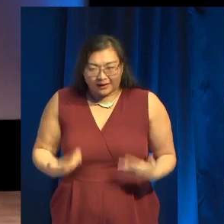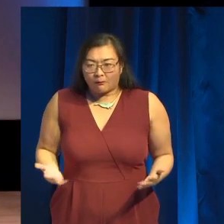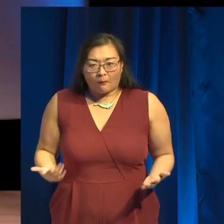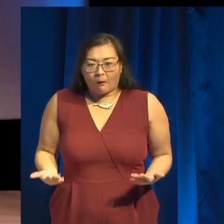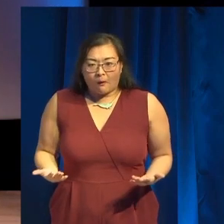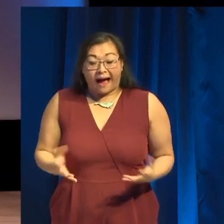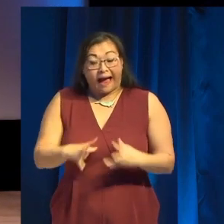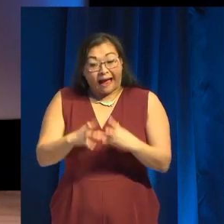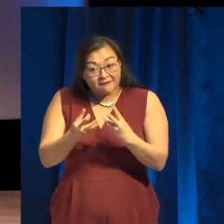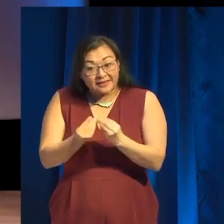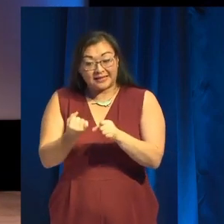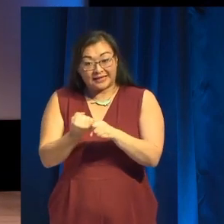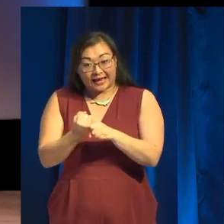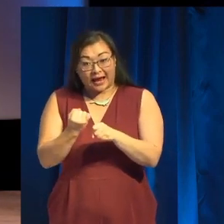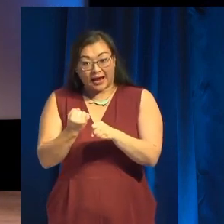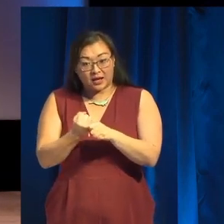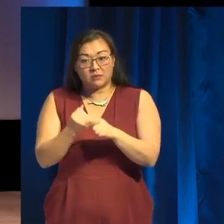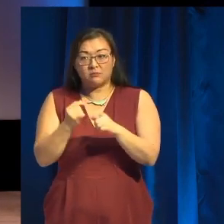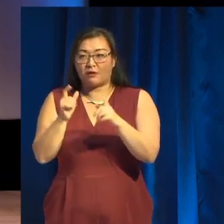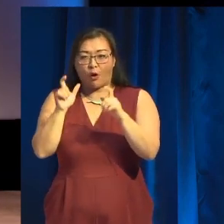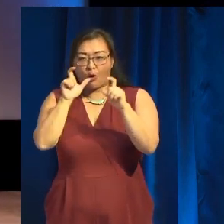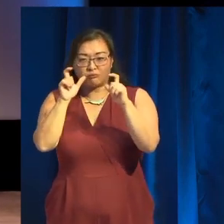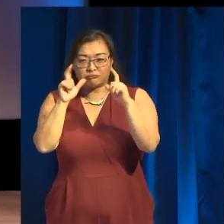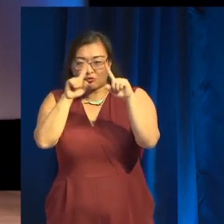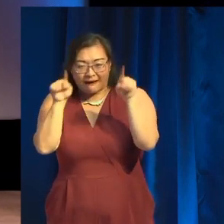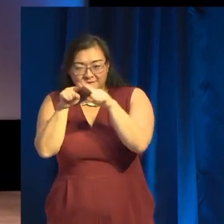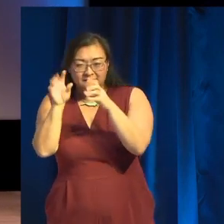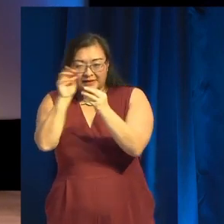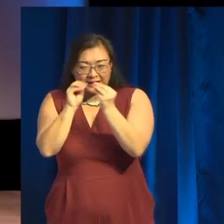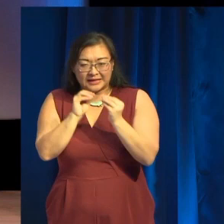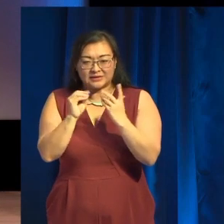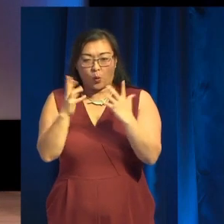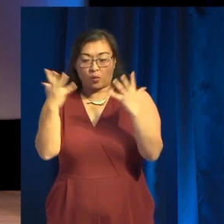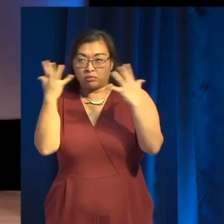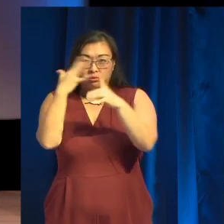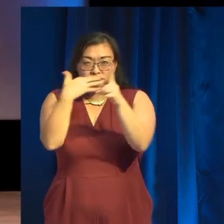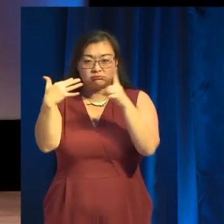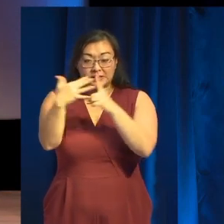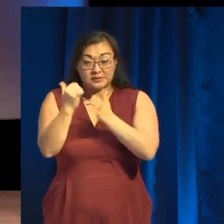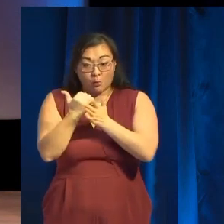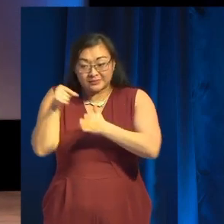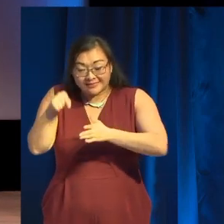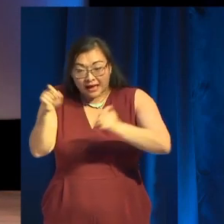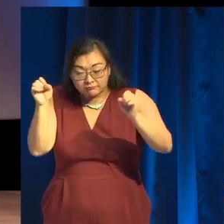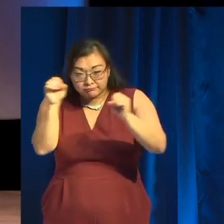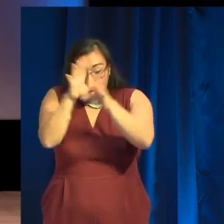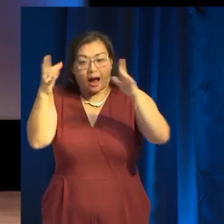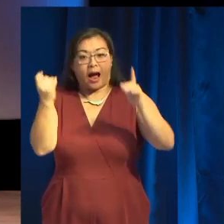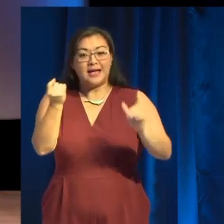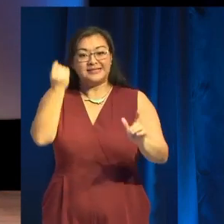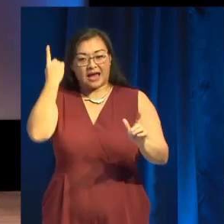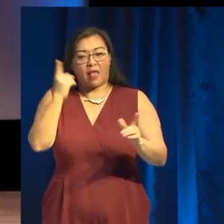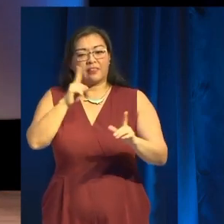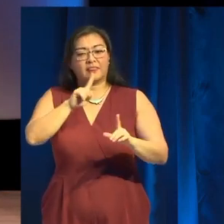game, the aesthetic, graphics, ambience, everything supports it. And this is what makes the game so powerful and not just